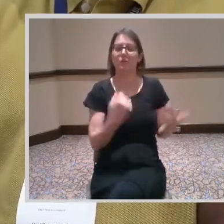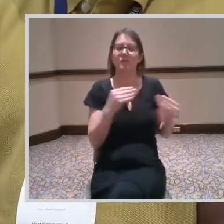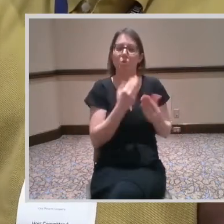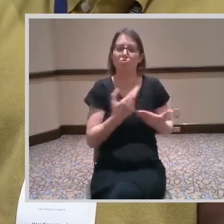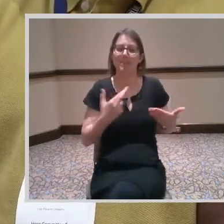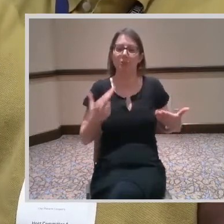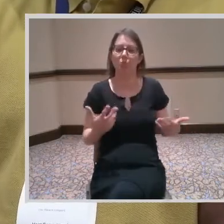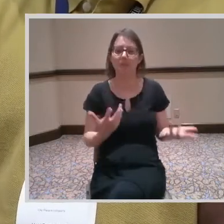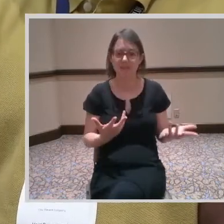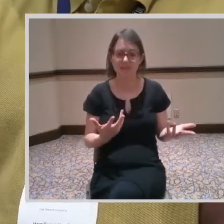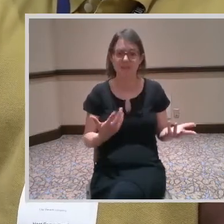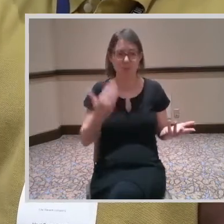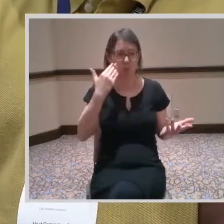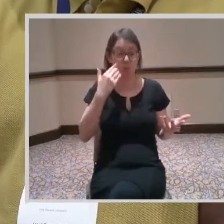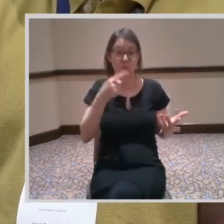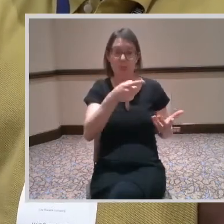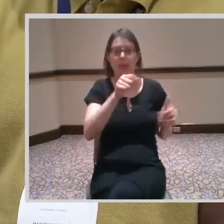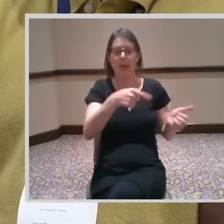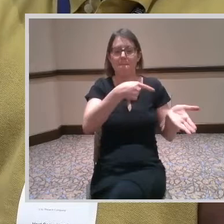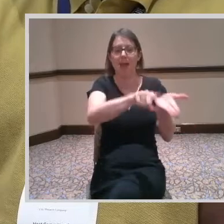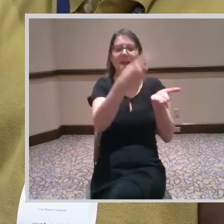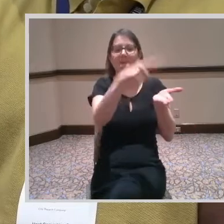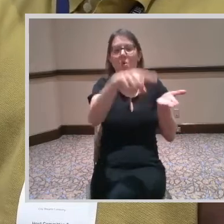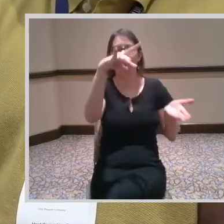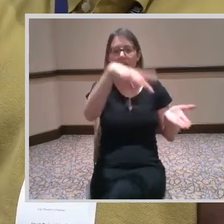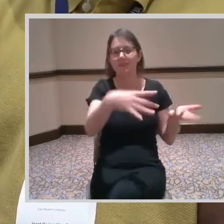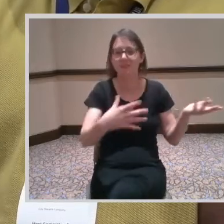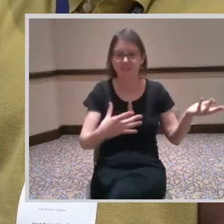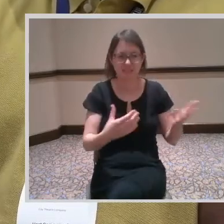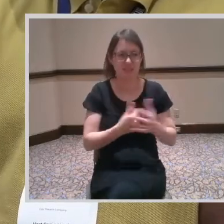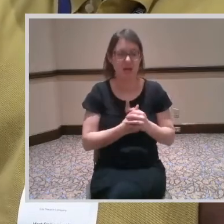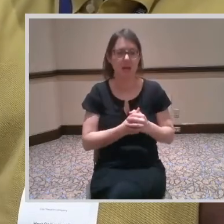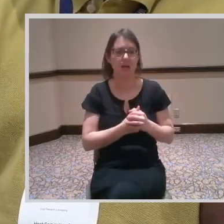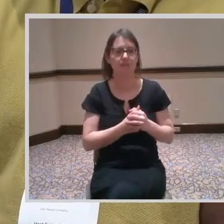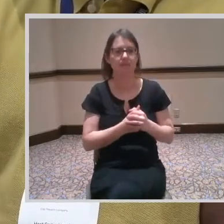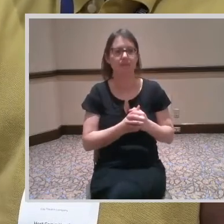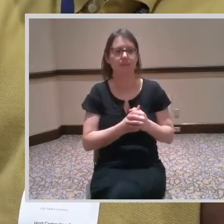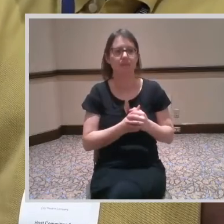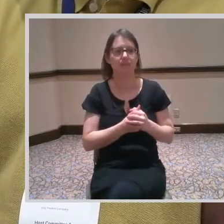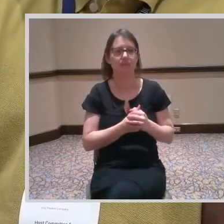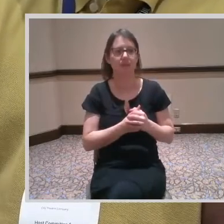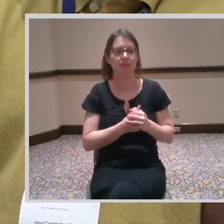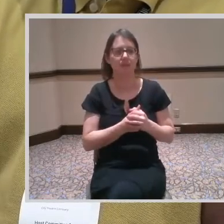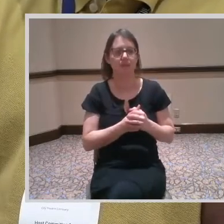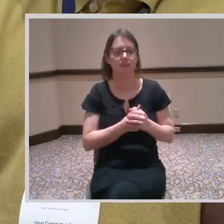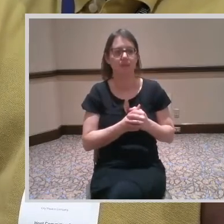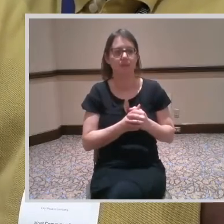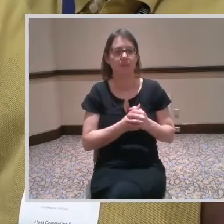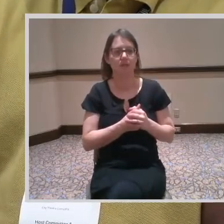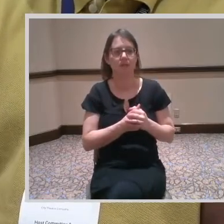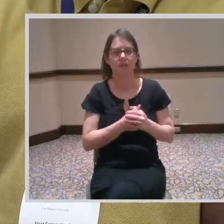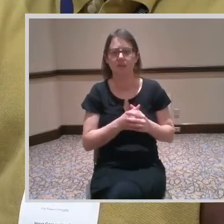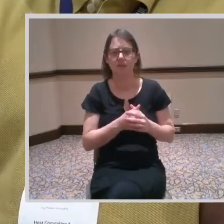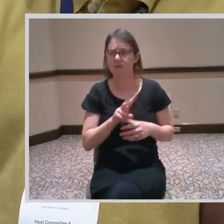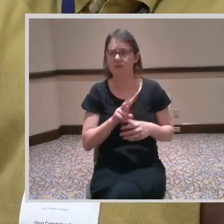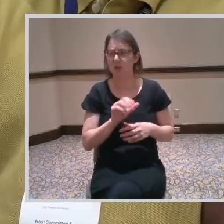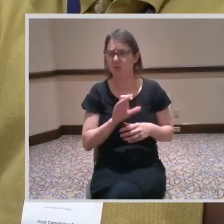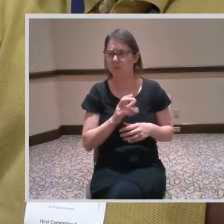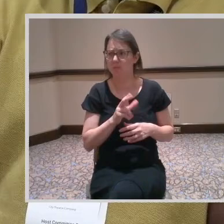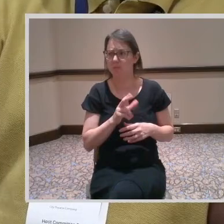their lights are on them, you know, the vacuum is not the answer.